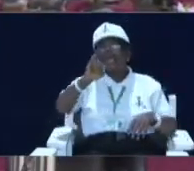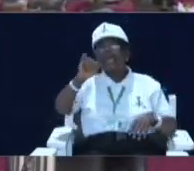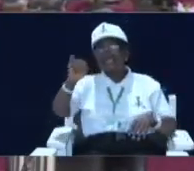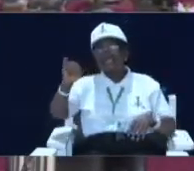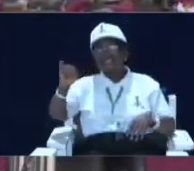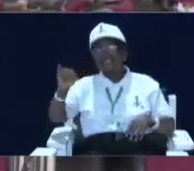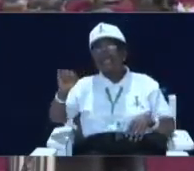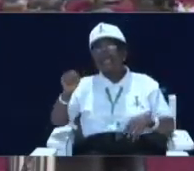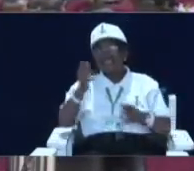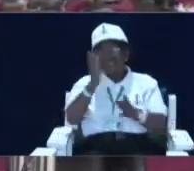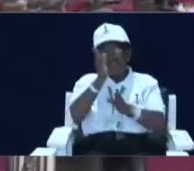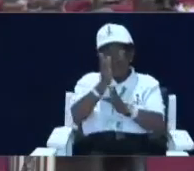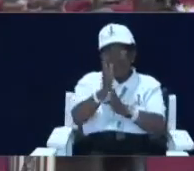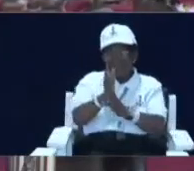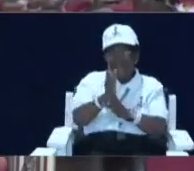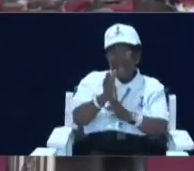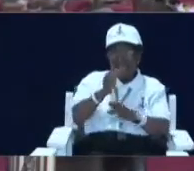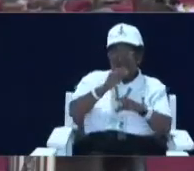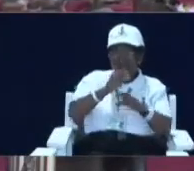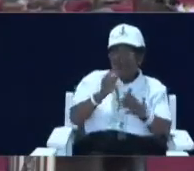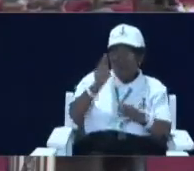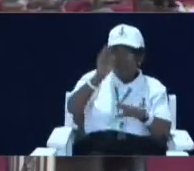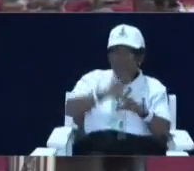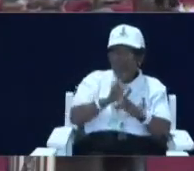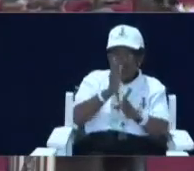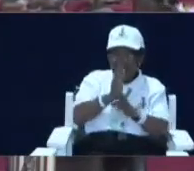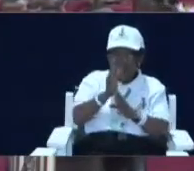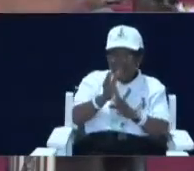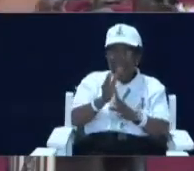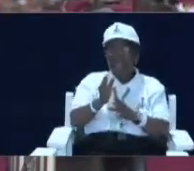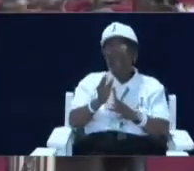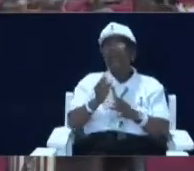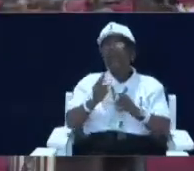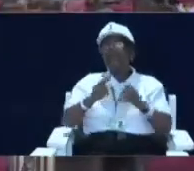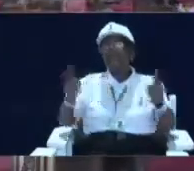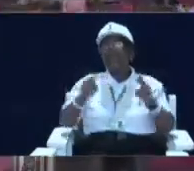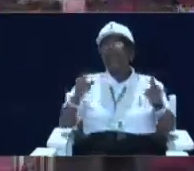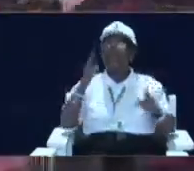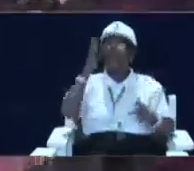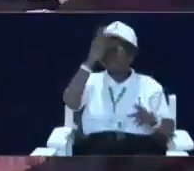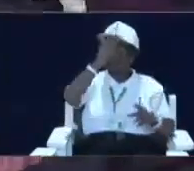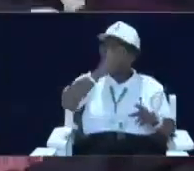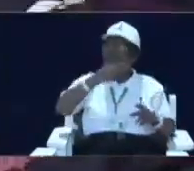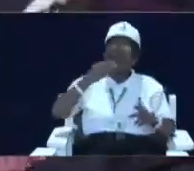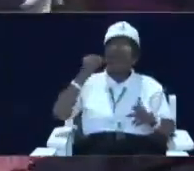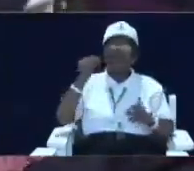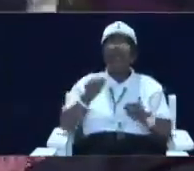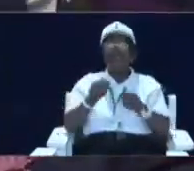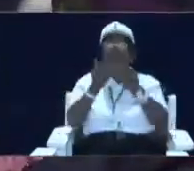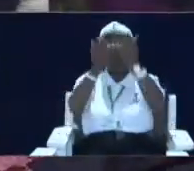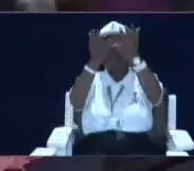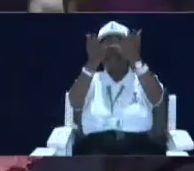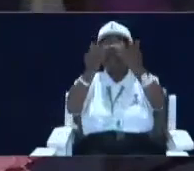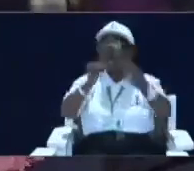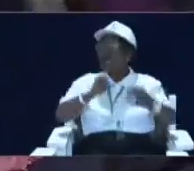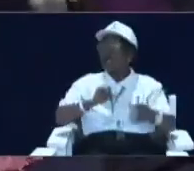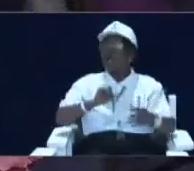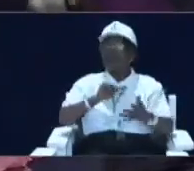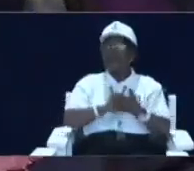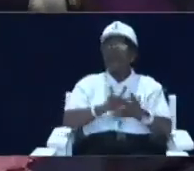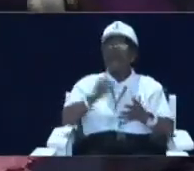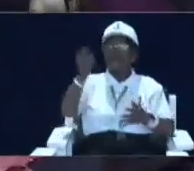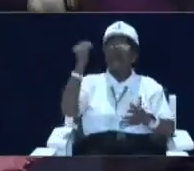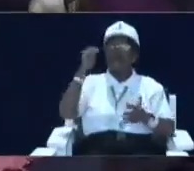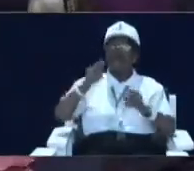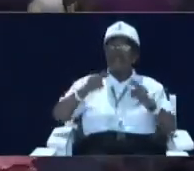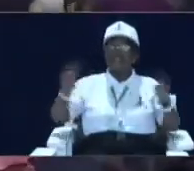line upon line, precept upon precept. Very beautiful presentation. That was very good, very